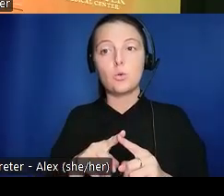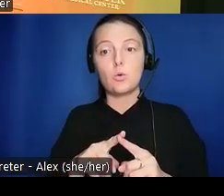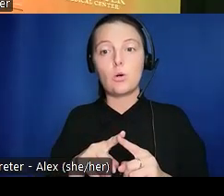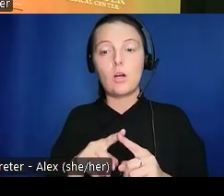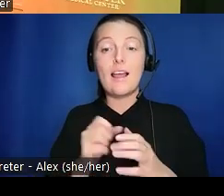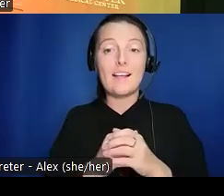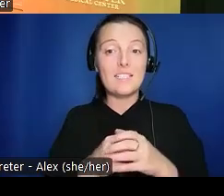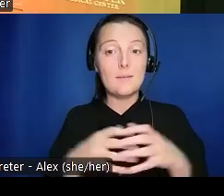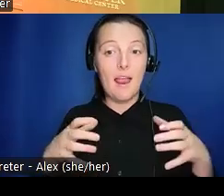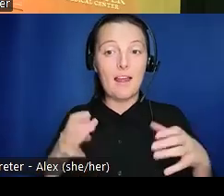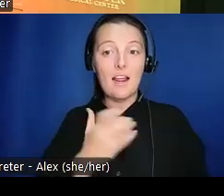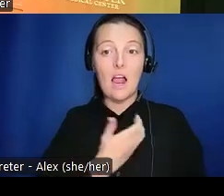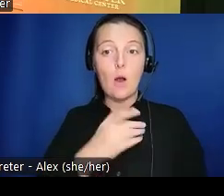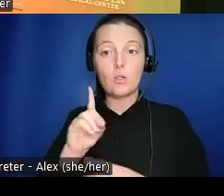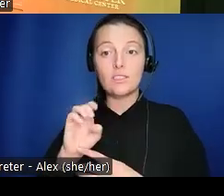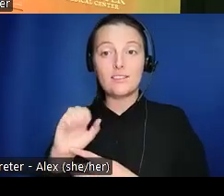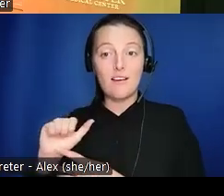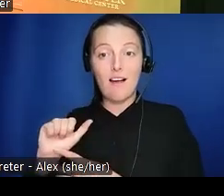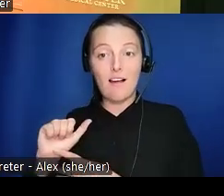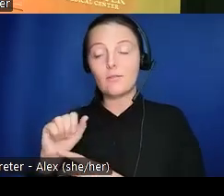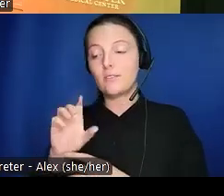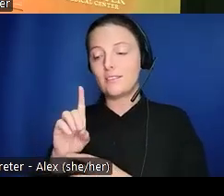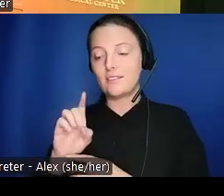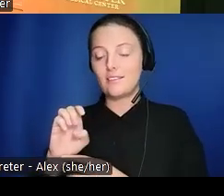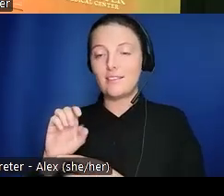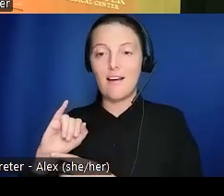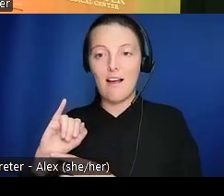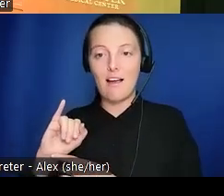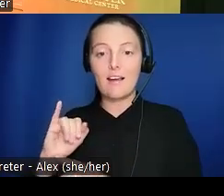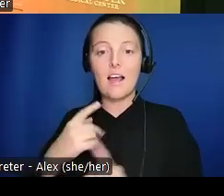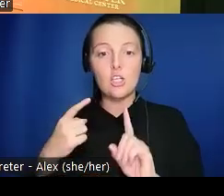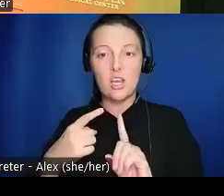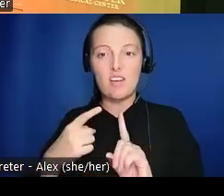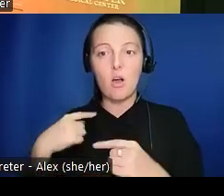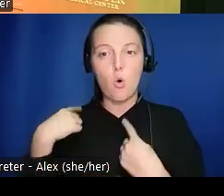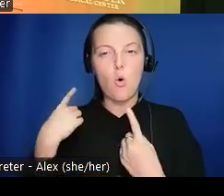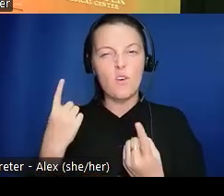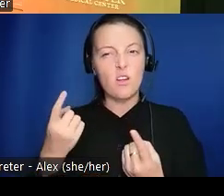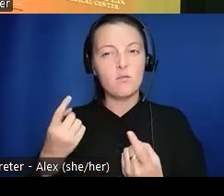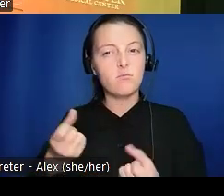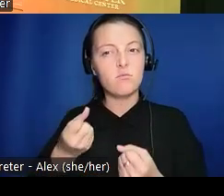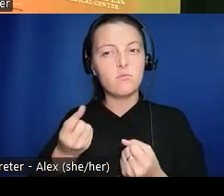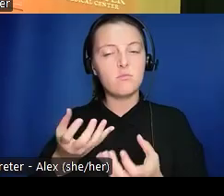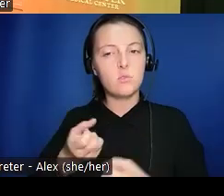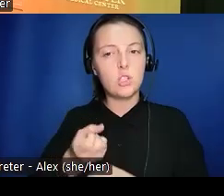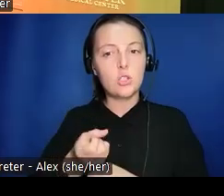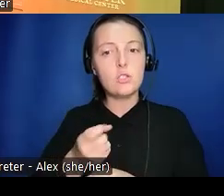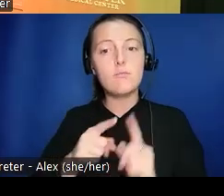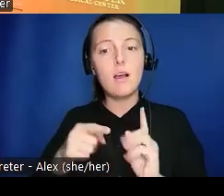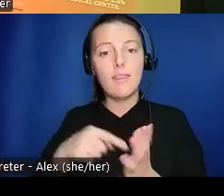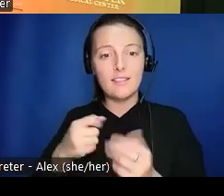expanding our DEI agenda over the years. But this is the year. But we should look at it